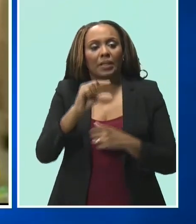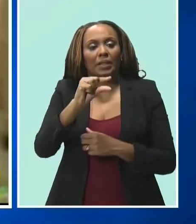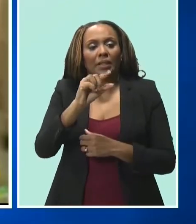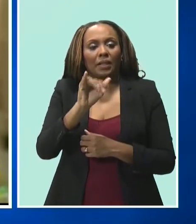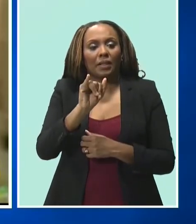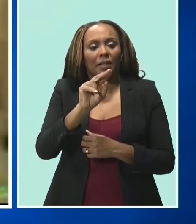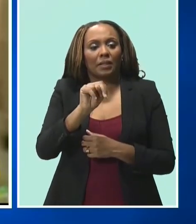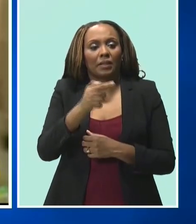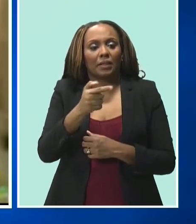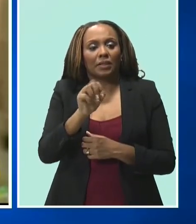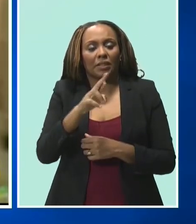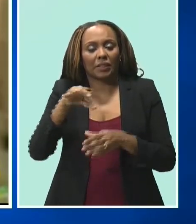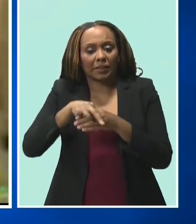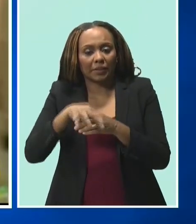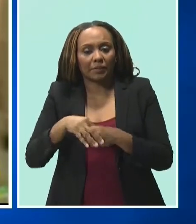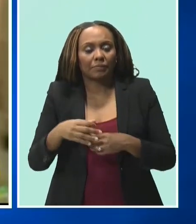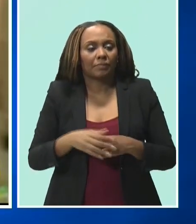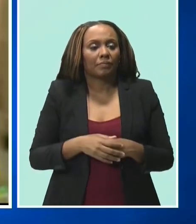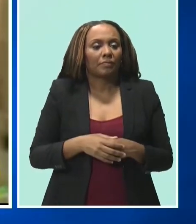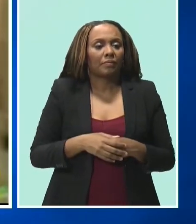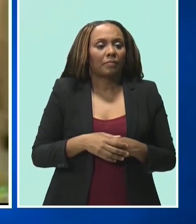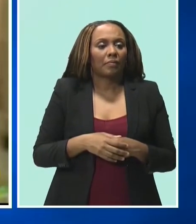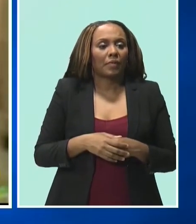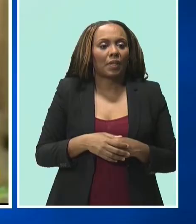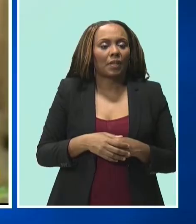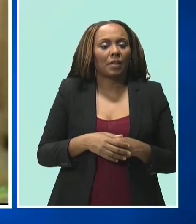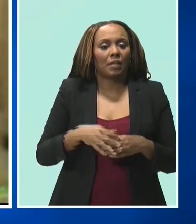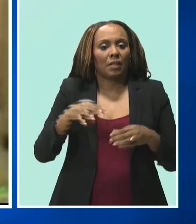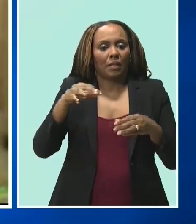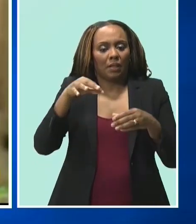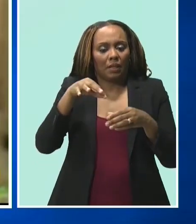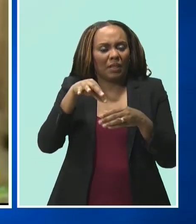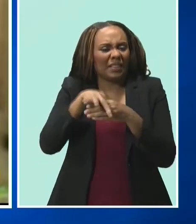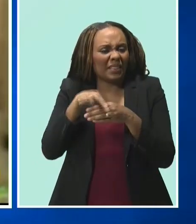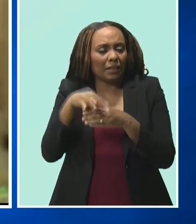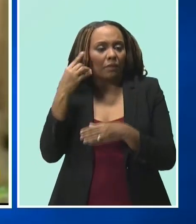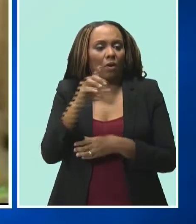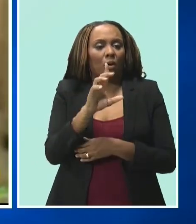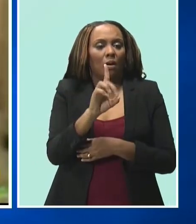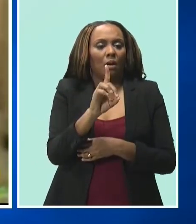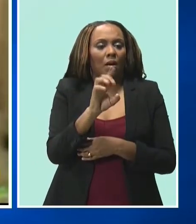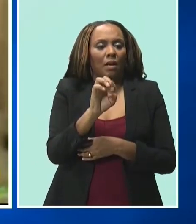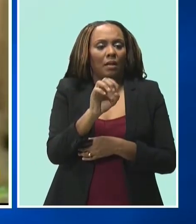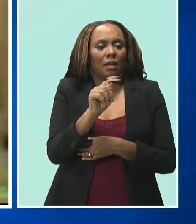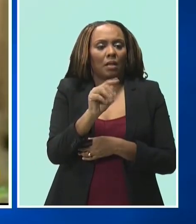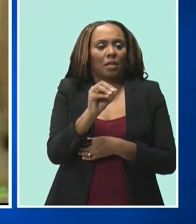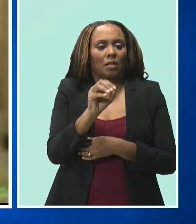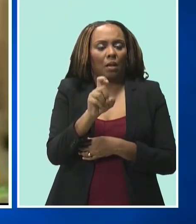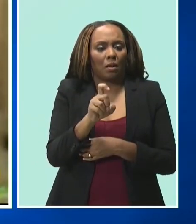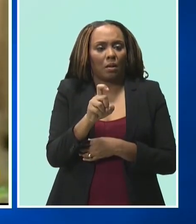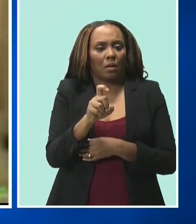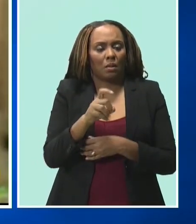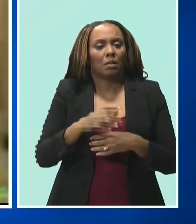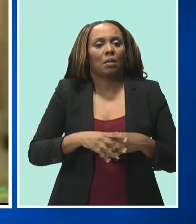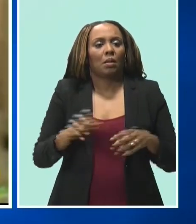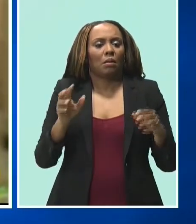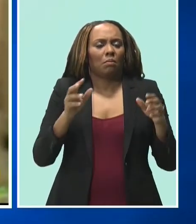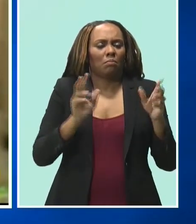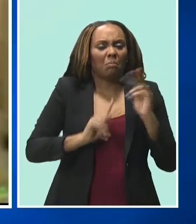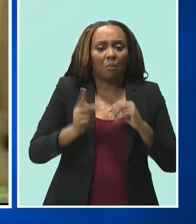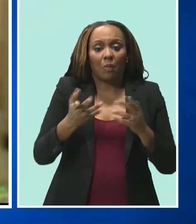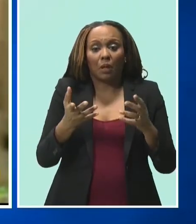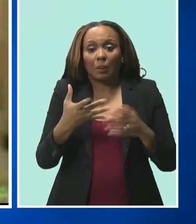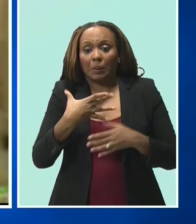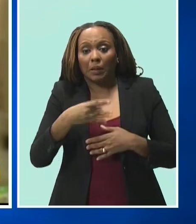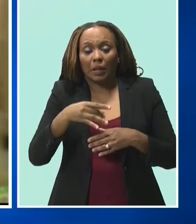right? Persons who know about serosity for detoxing, they take our serosity, for example. Persons who drink the peppermint is good for,